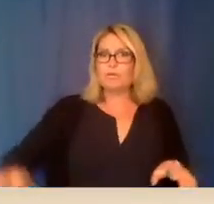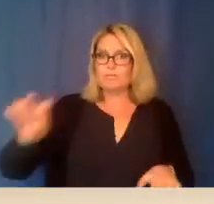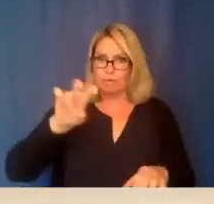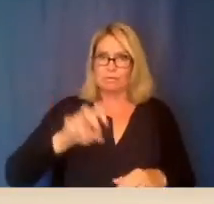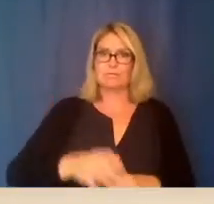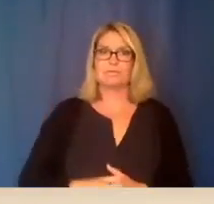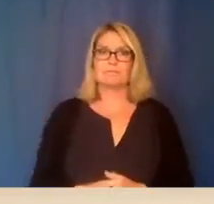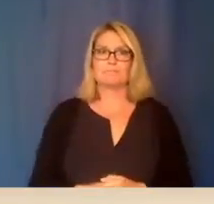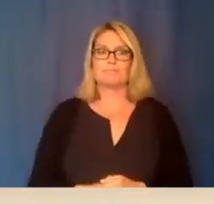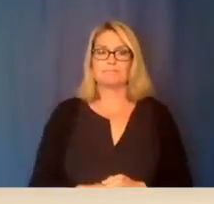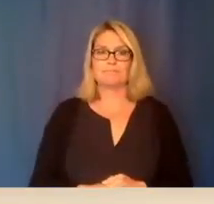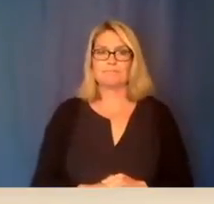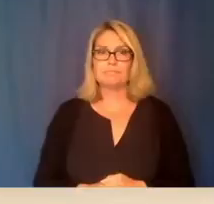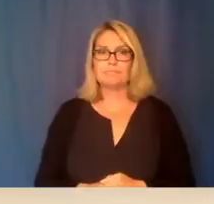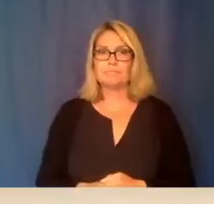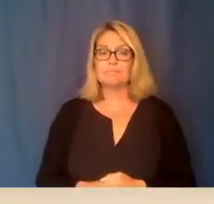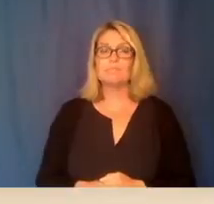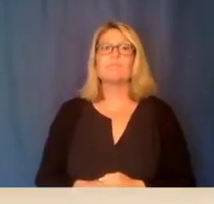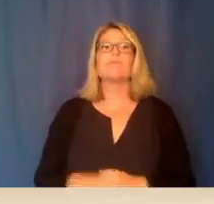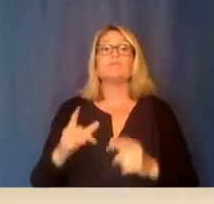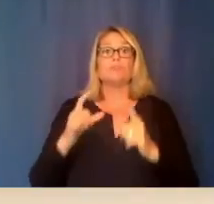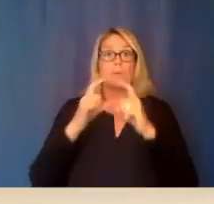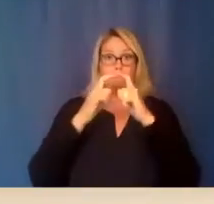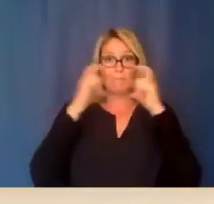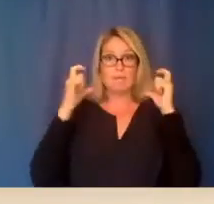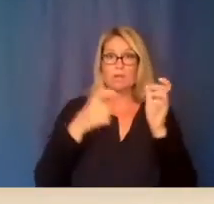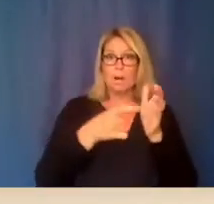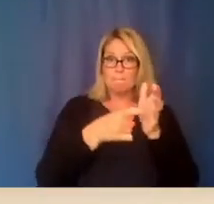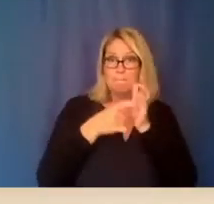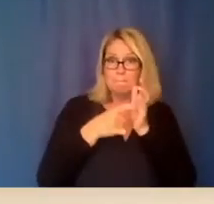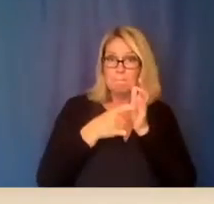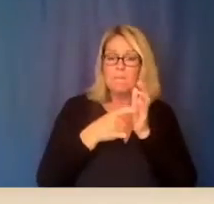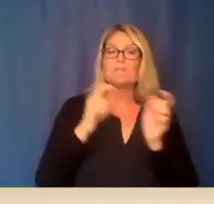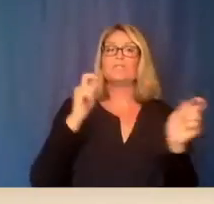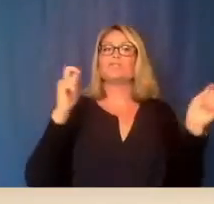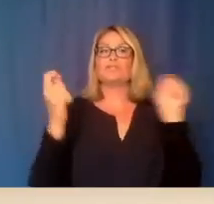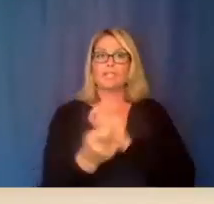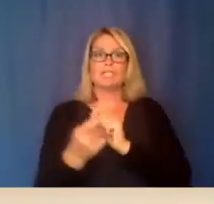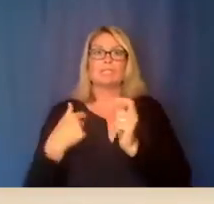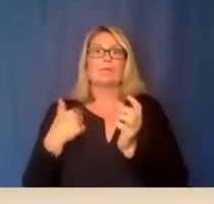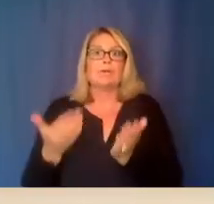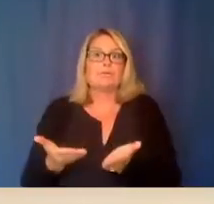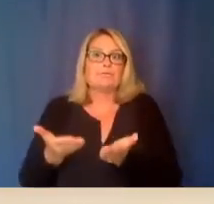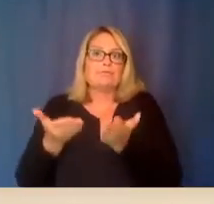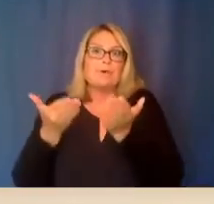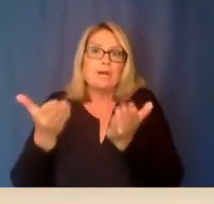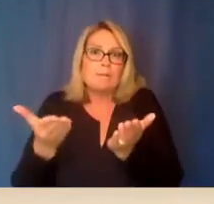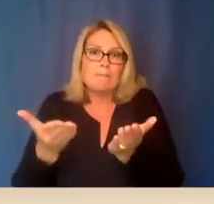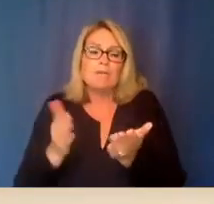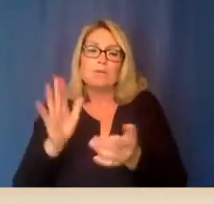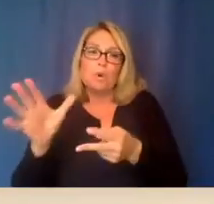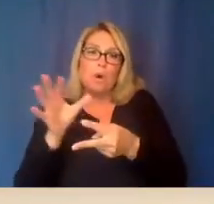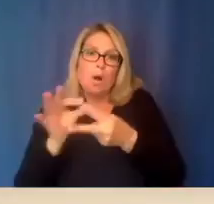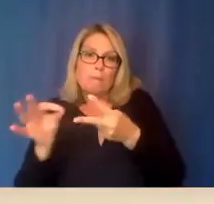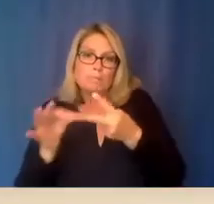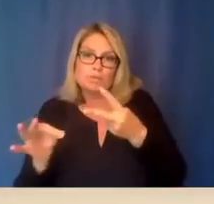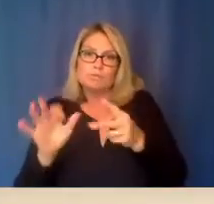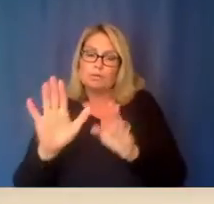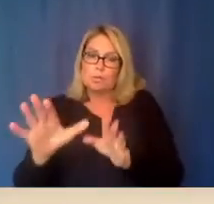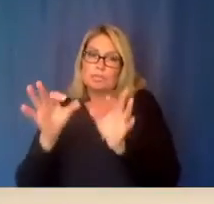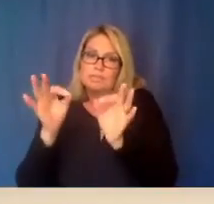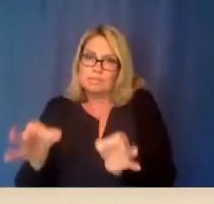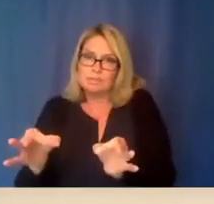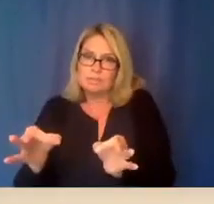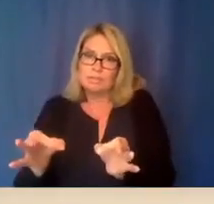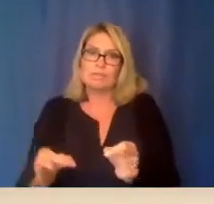Moving from mandatory masks to a situation where masks are recommended and optional, discretionary really, will not be